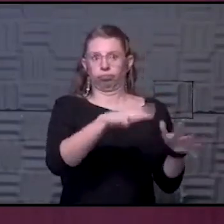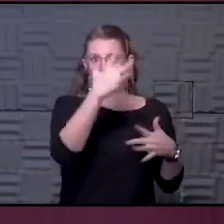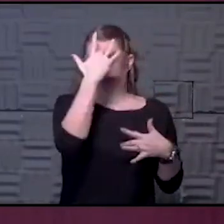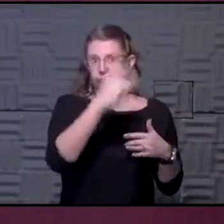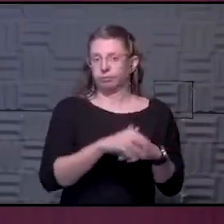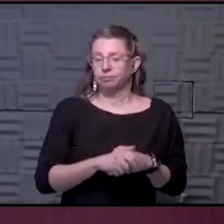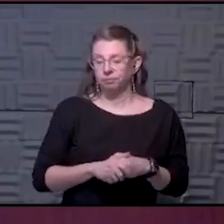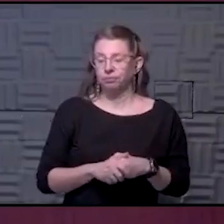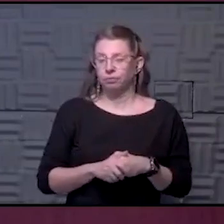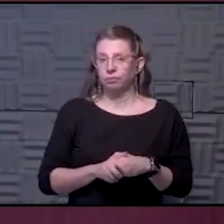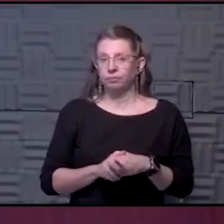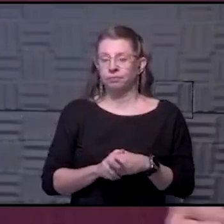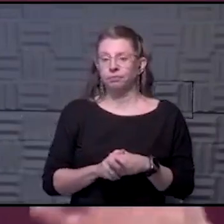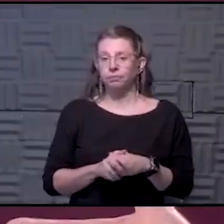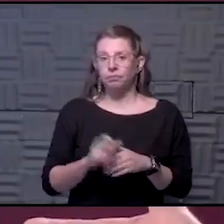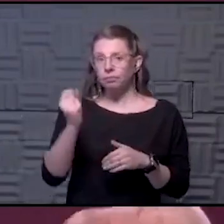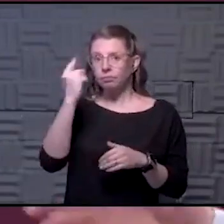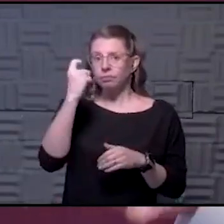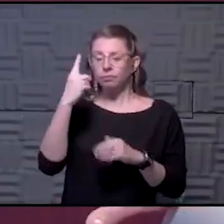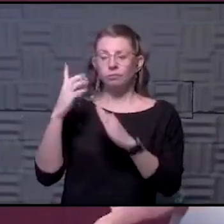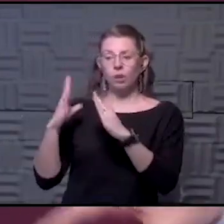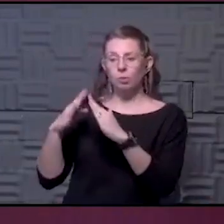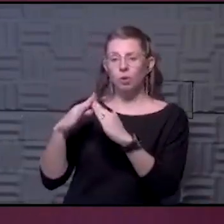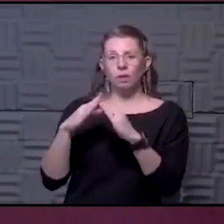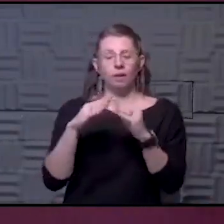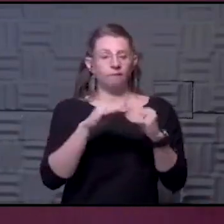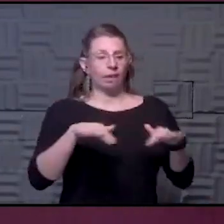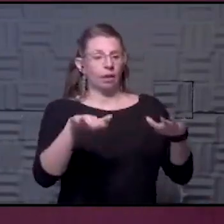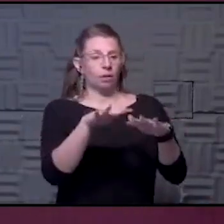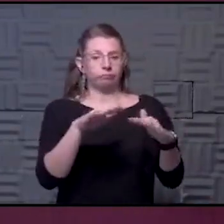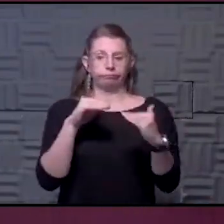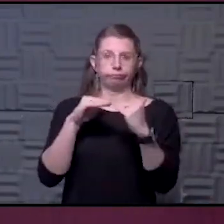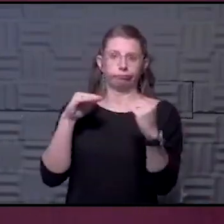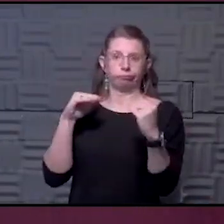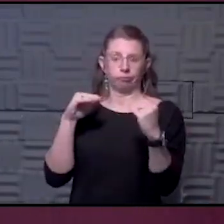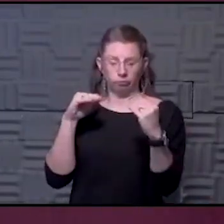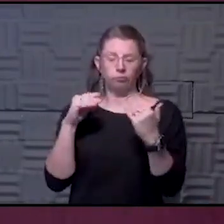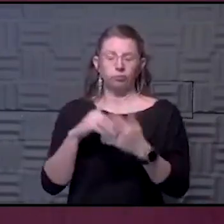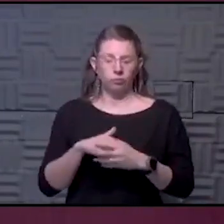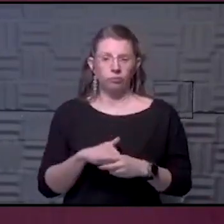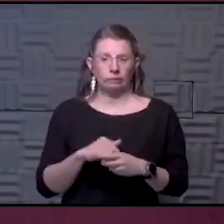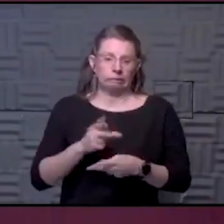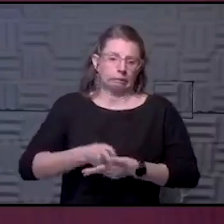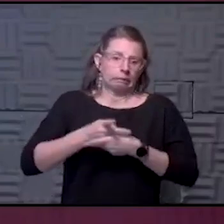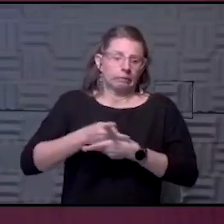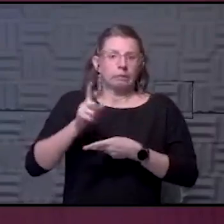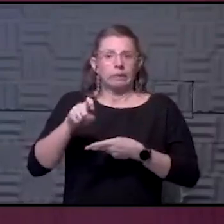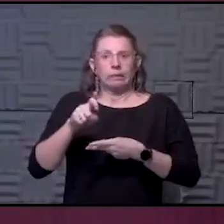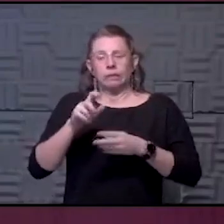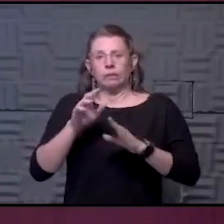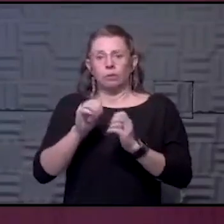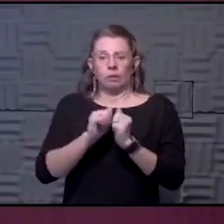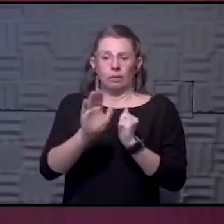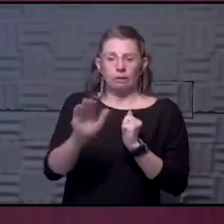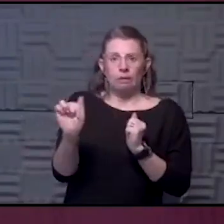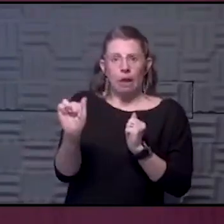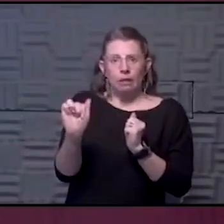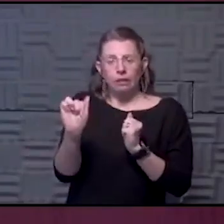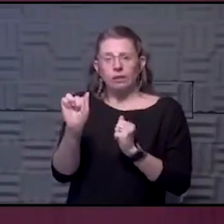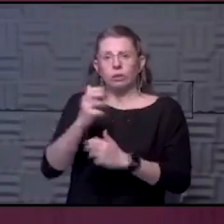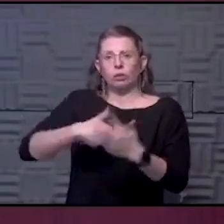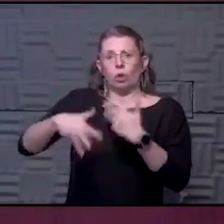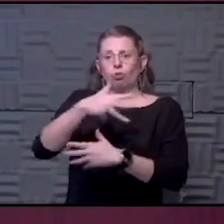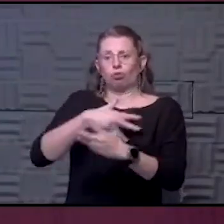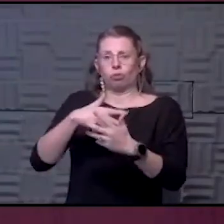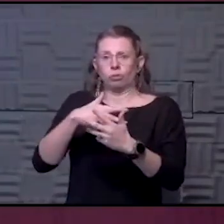it's equivocal on the field and in the community. And therefore, we need to keep being careful with athletes and keep them out of these social